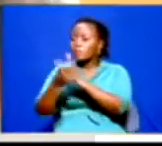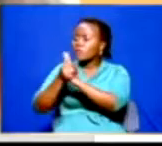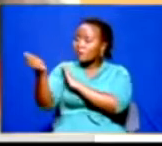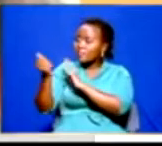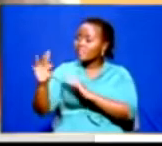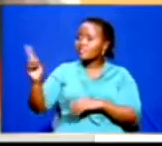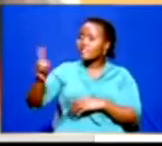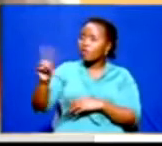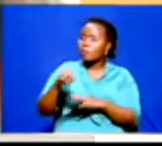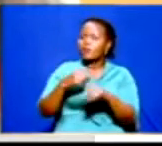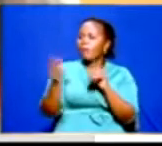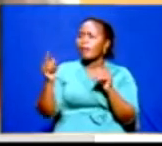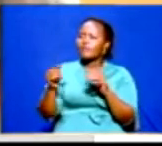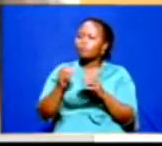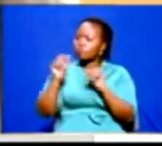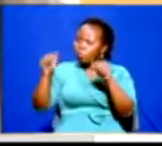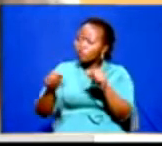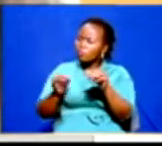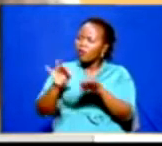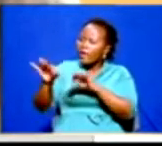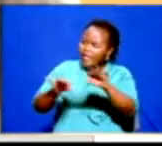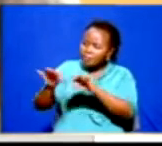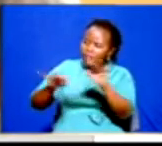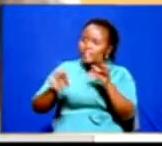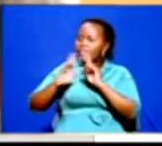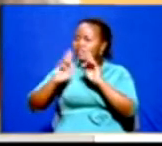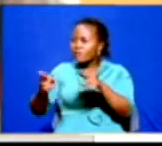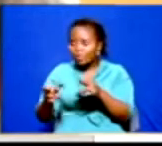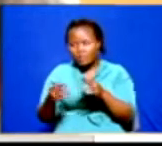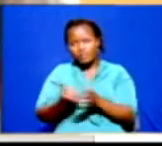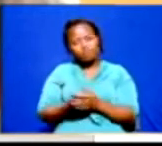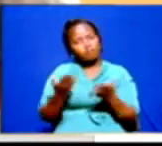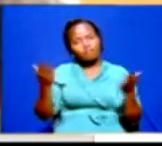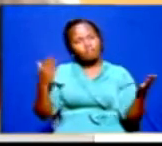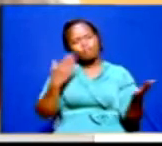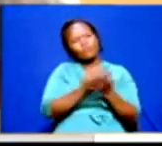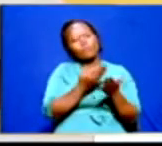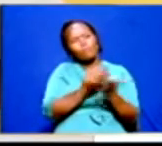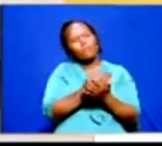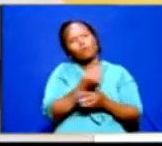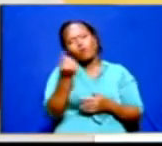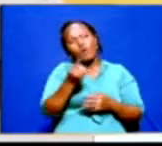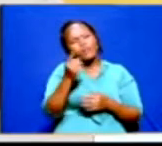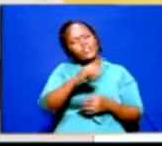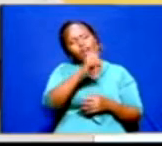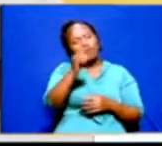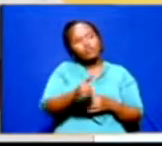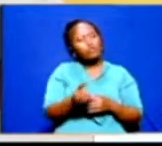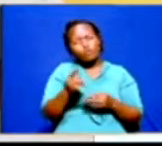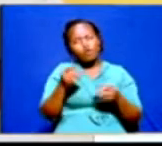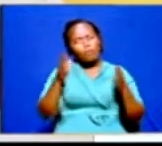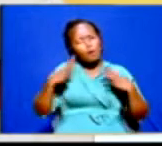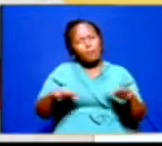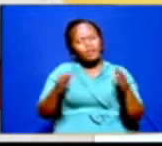the results that have been taken from Mandera. All right, thank you. Just a question from our viewer, David Kiarie from Mathare. He was